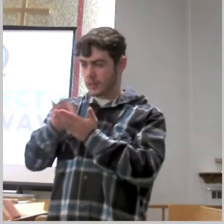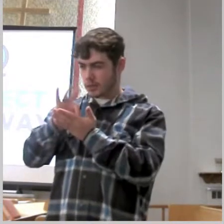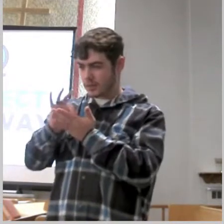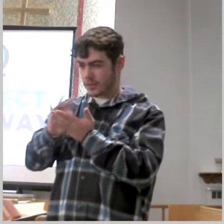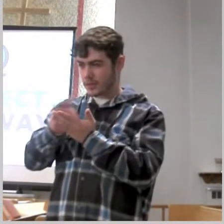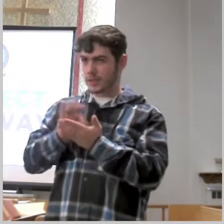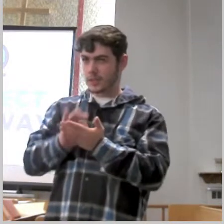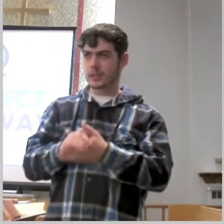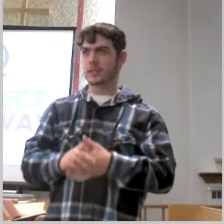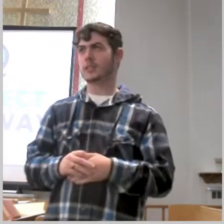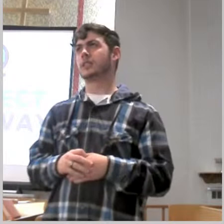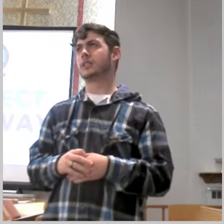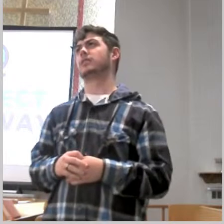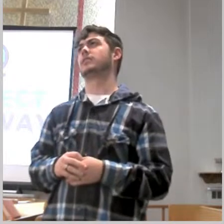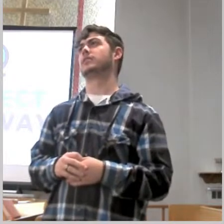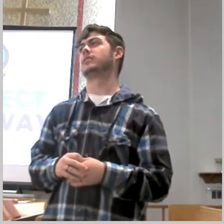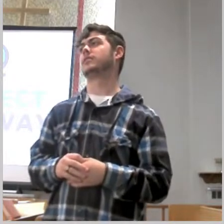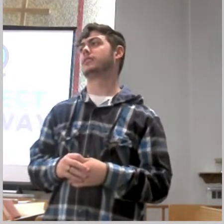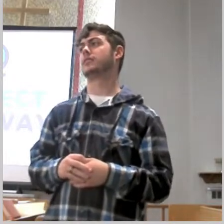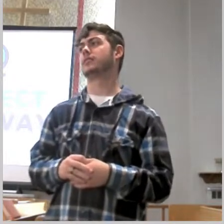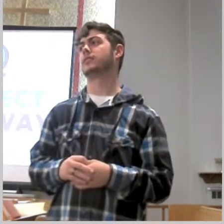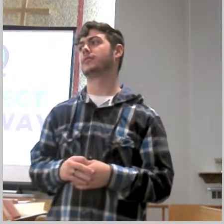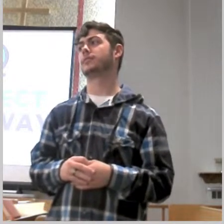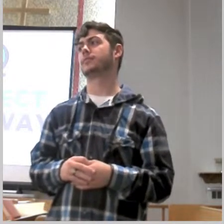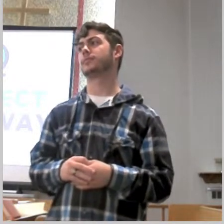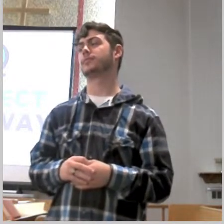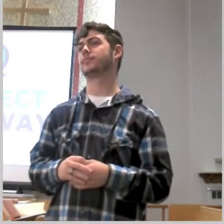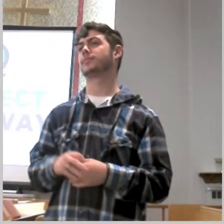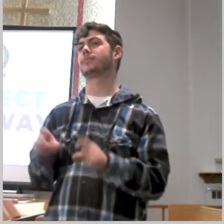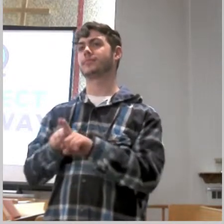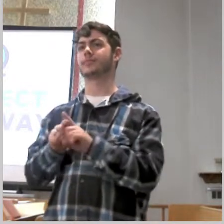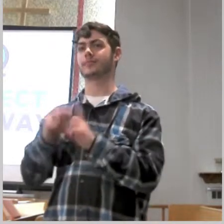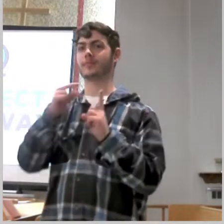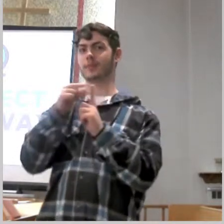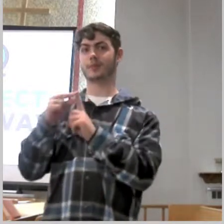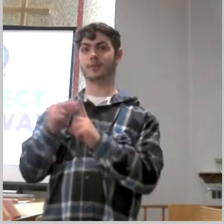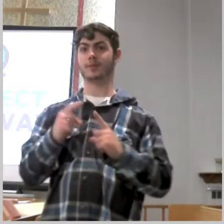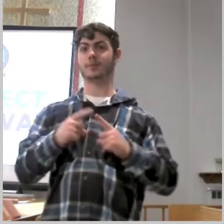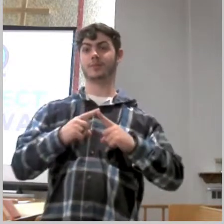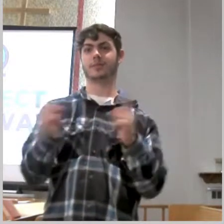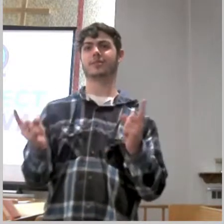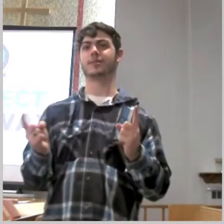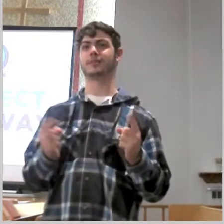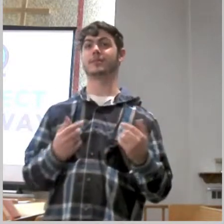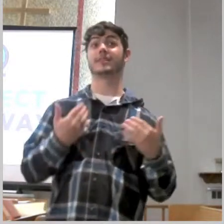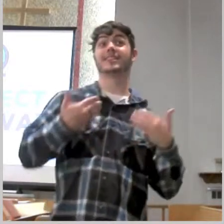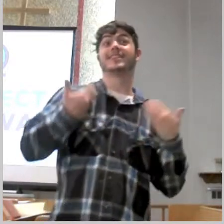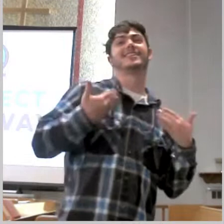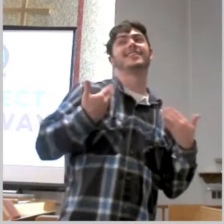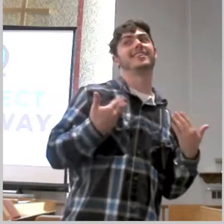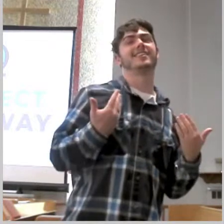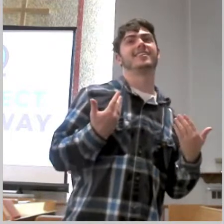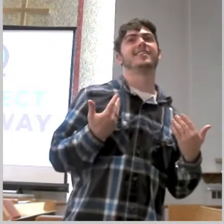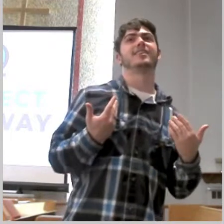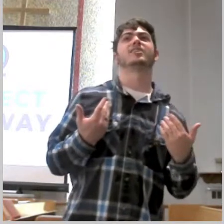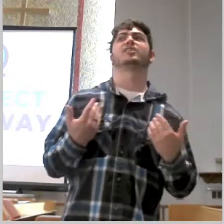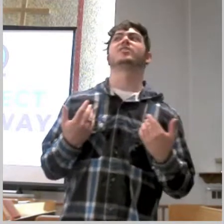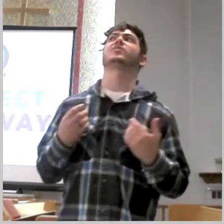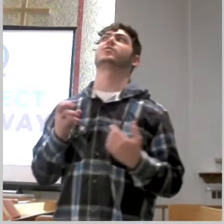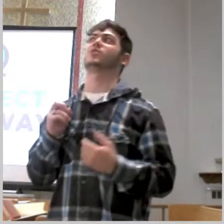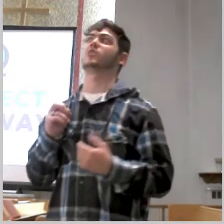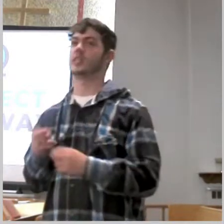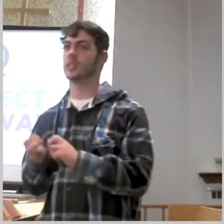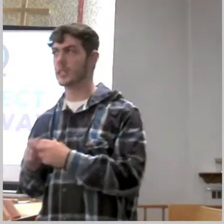know, play around like those juxtaposed words we read about in the churches. Joyful, it's